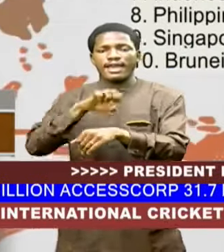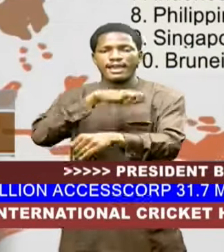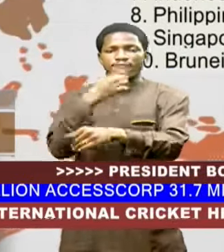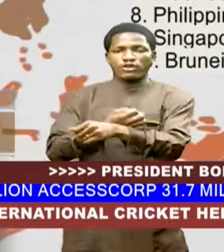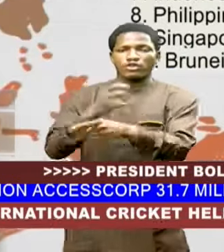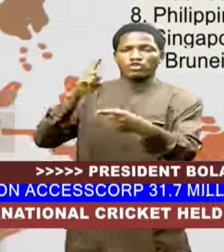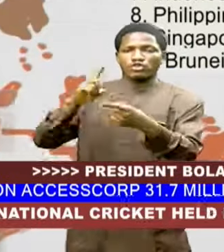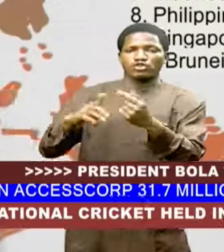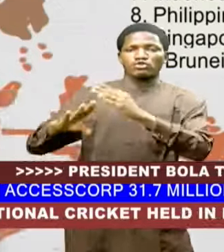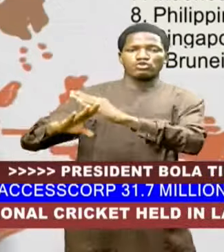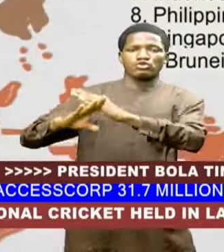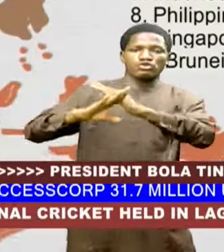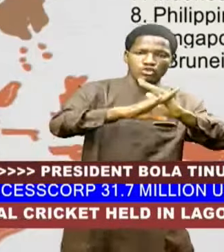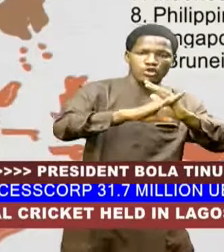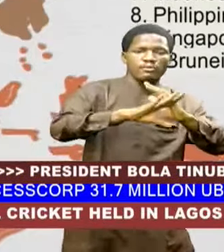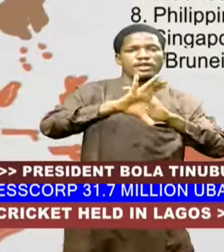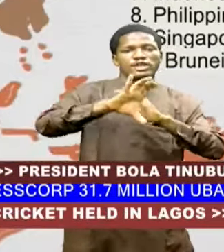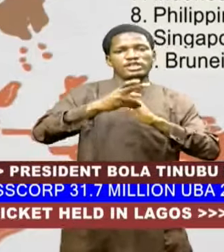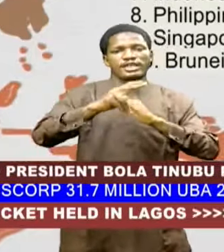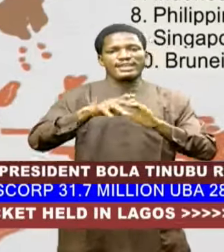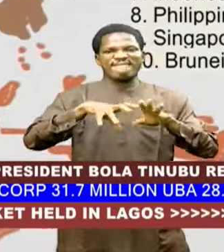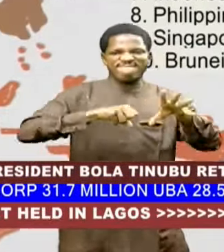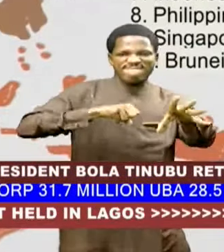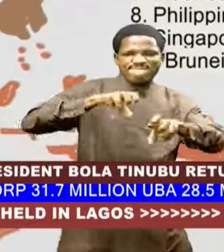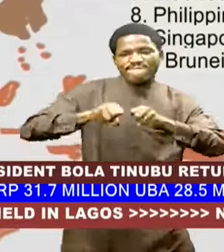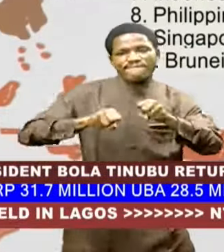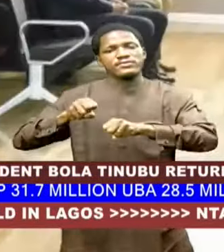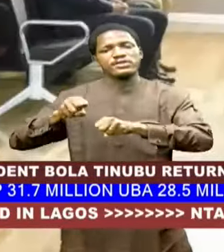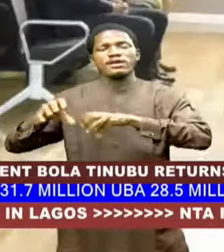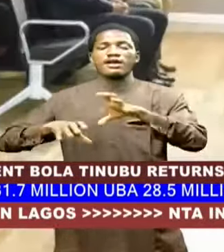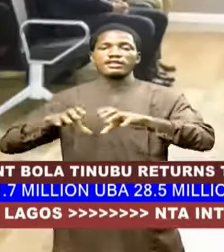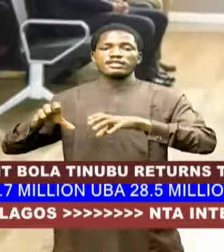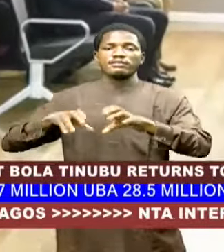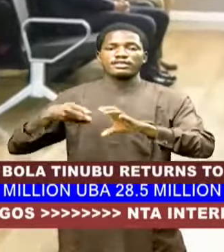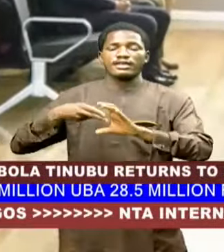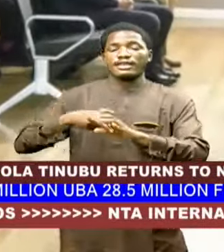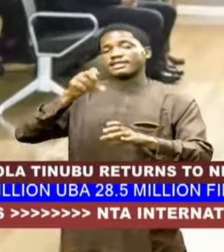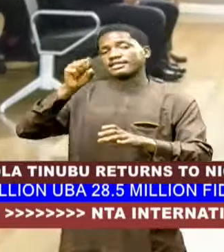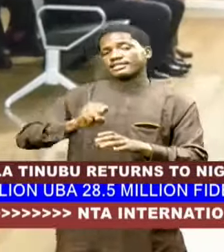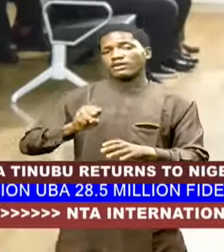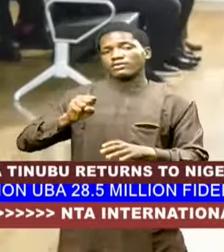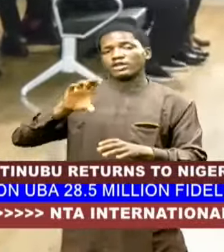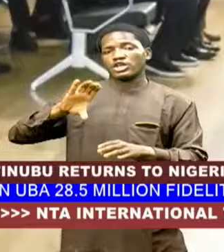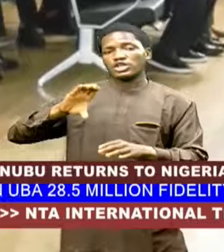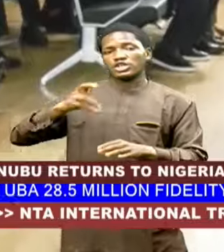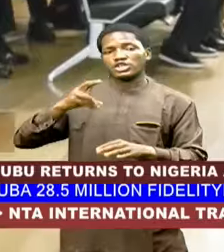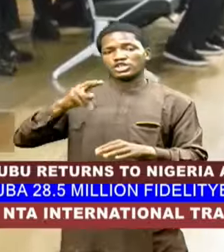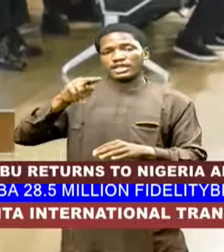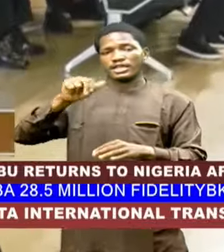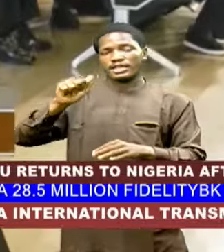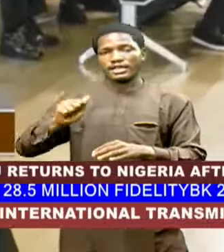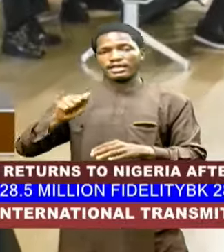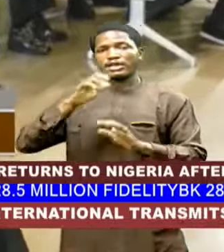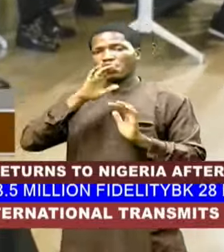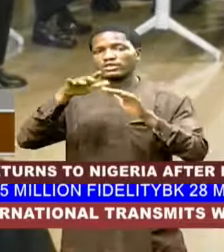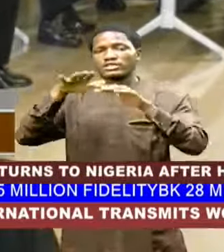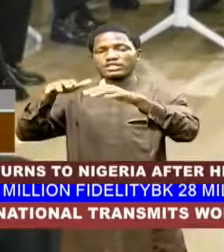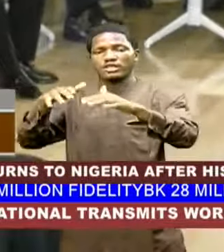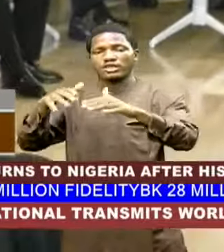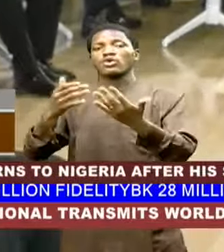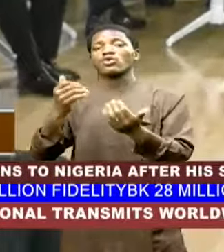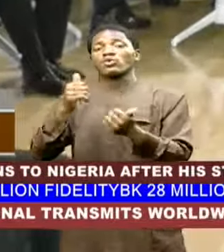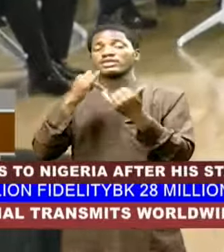as China's aggressive activities in the South China Sea, which has also become a flashpoint for